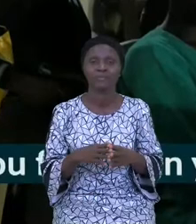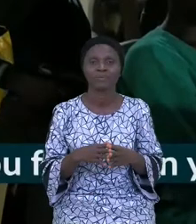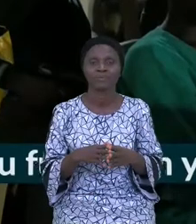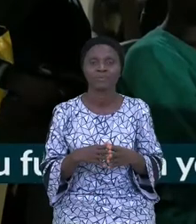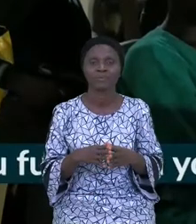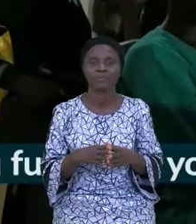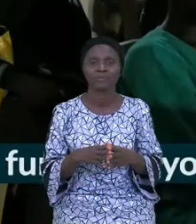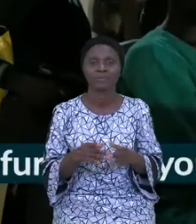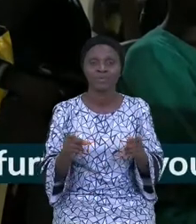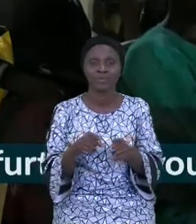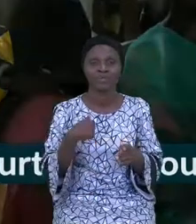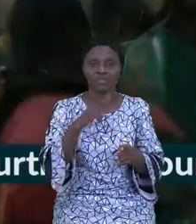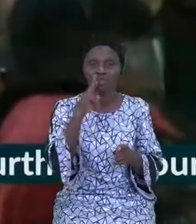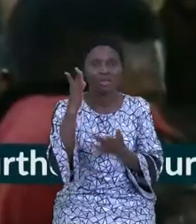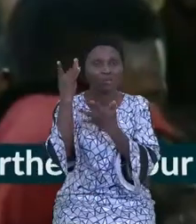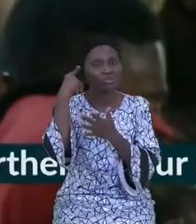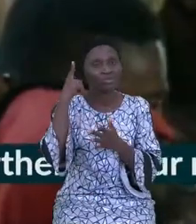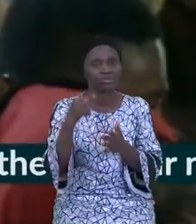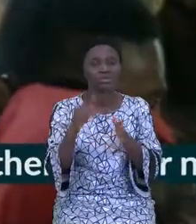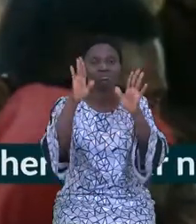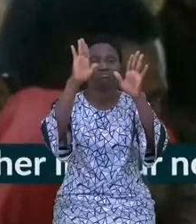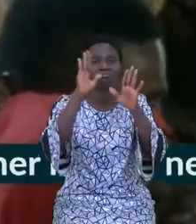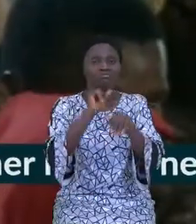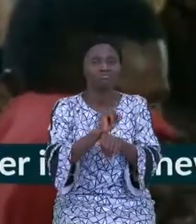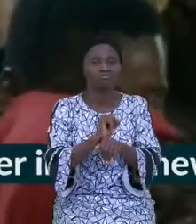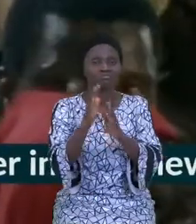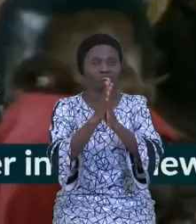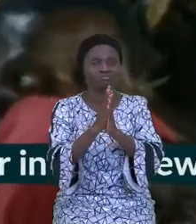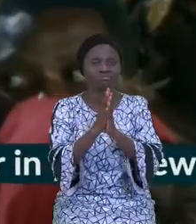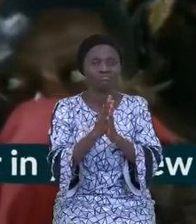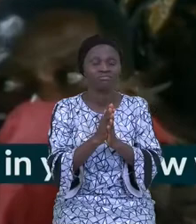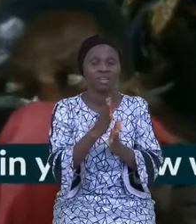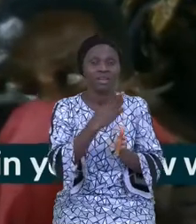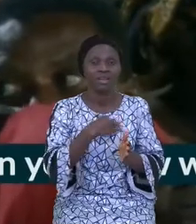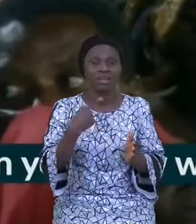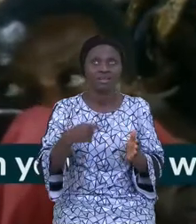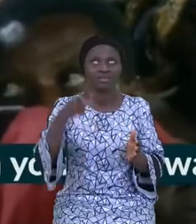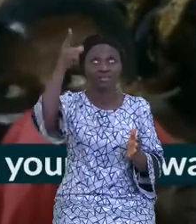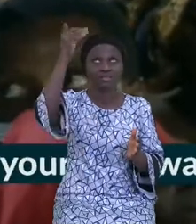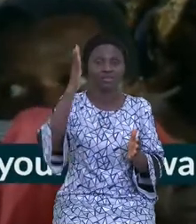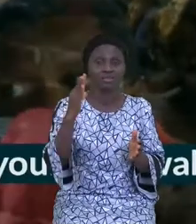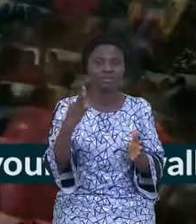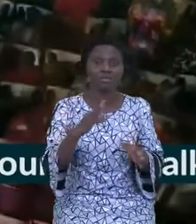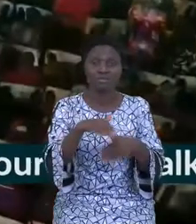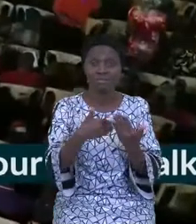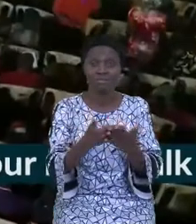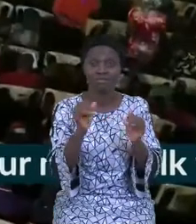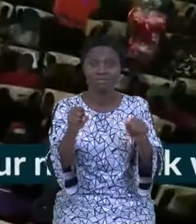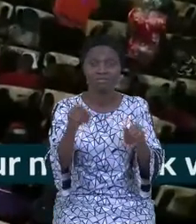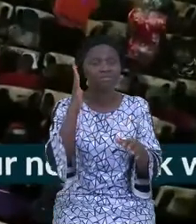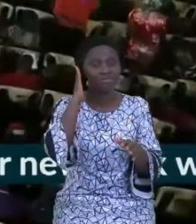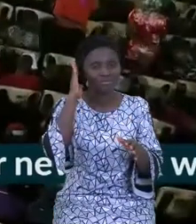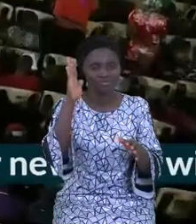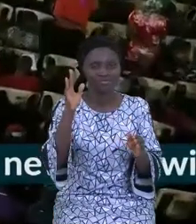waiting for the miraculous prayer, and the God of all possibilities will meet your needs